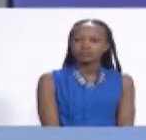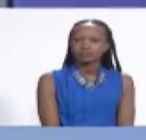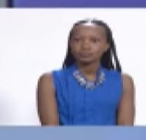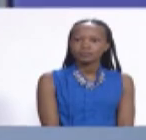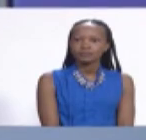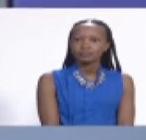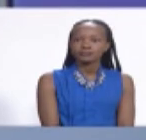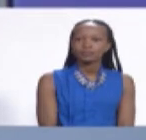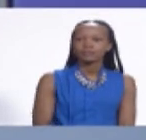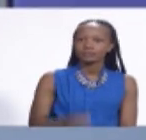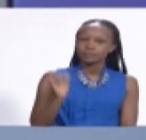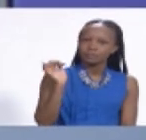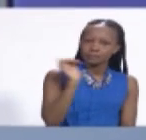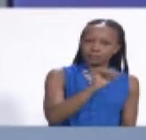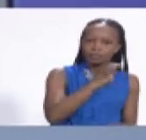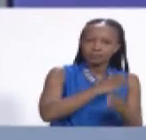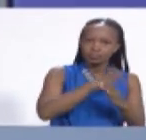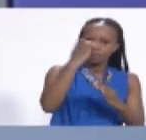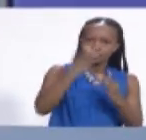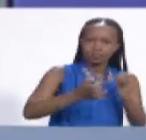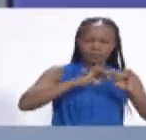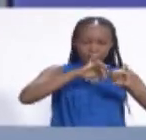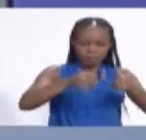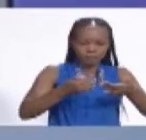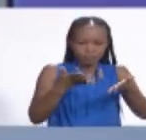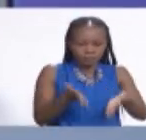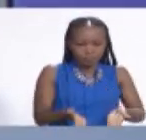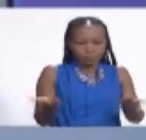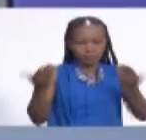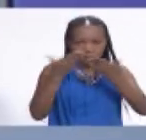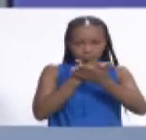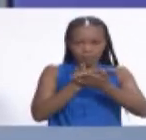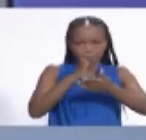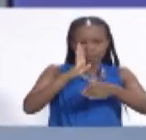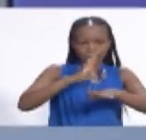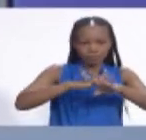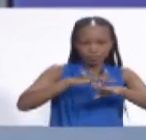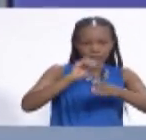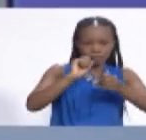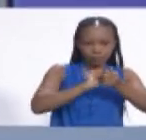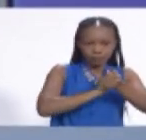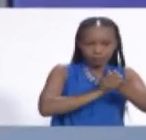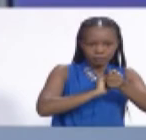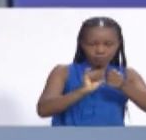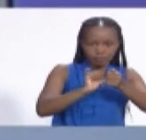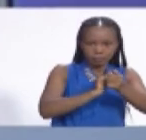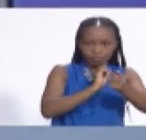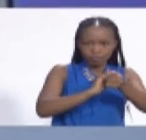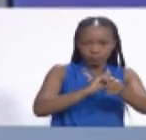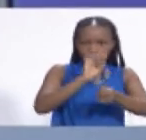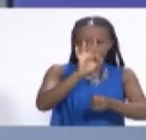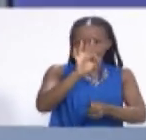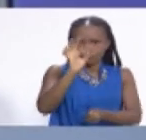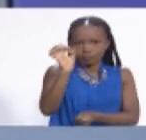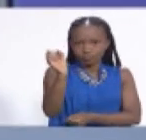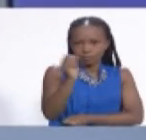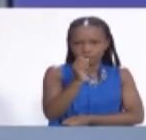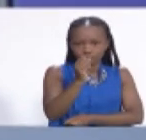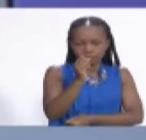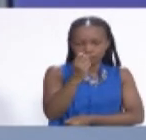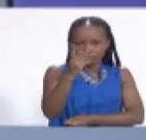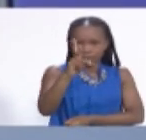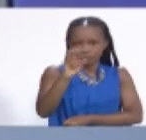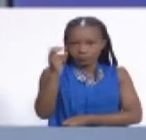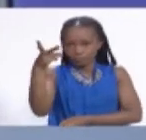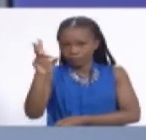All right, and that marks the end of our bulletin tonight on the Friday, the 13th, 2020. My name is